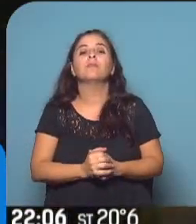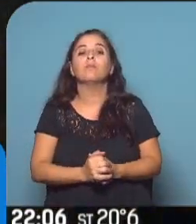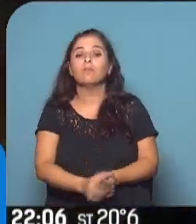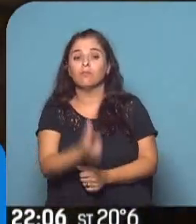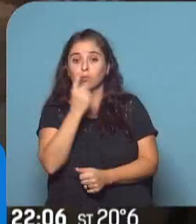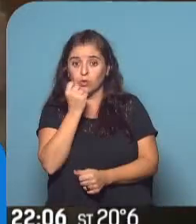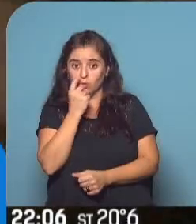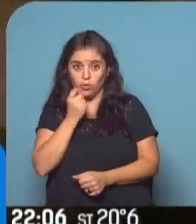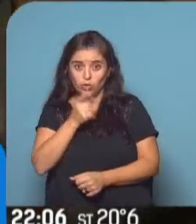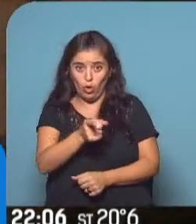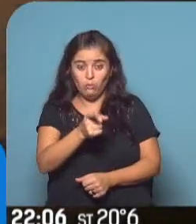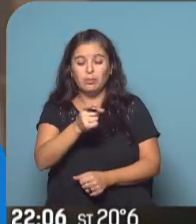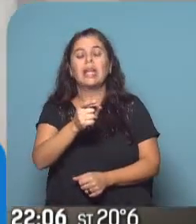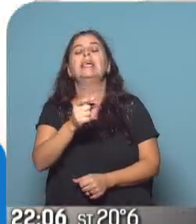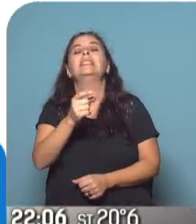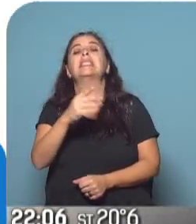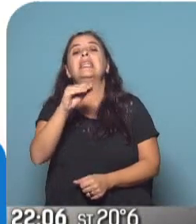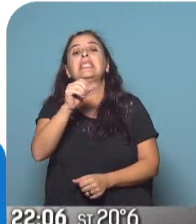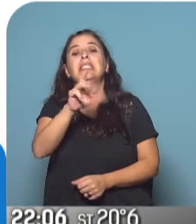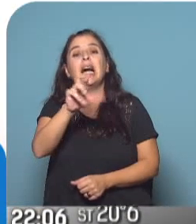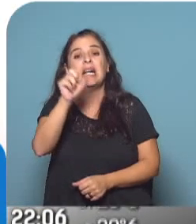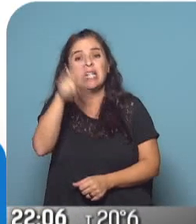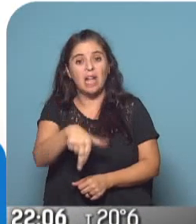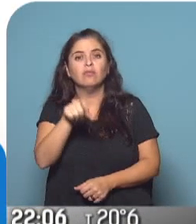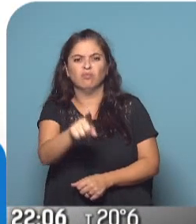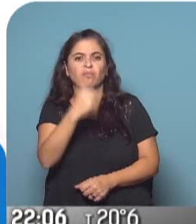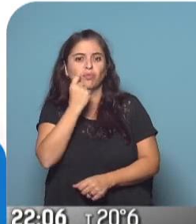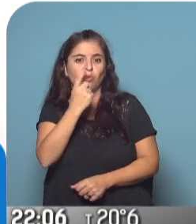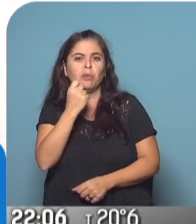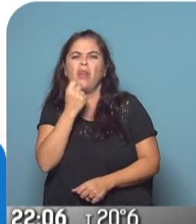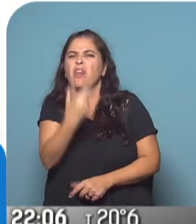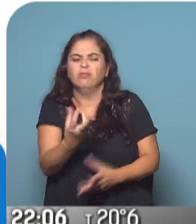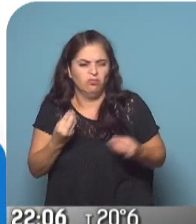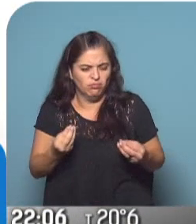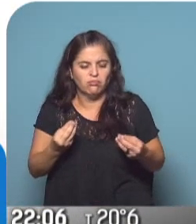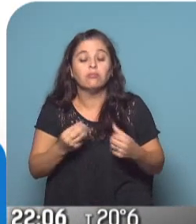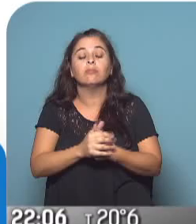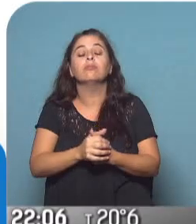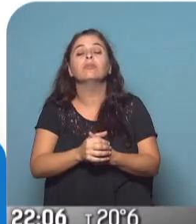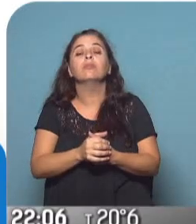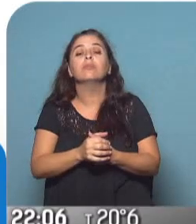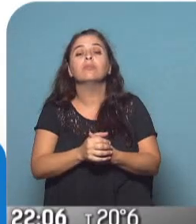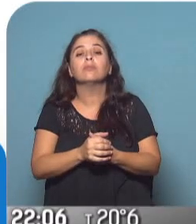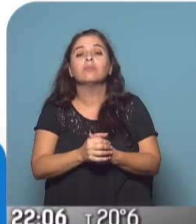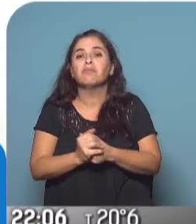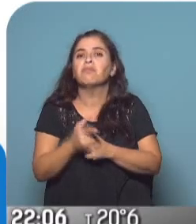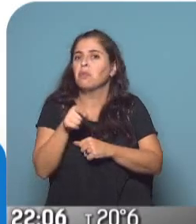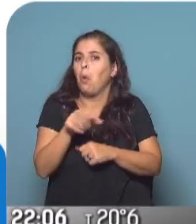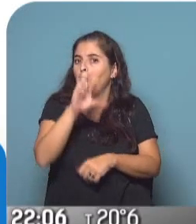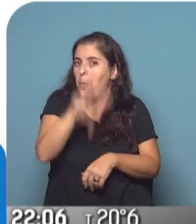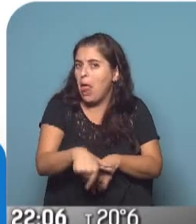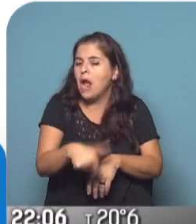Boeing, cuestionado por el propio Pentágono. Según informó el New York Times, Shanahan desempolvó recientemente un plan operacional para